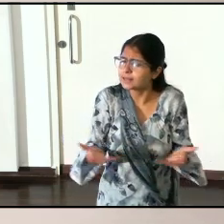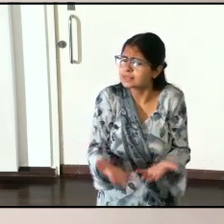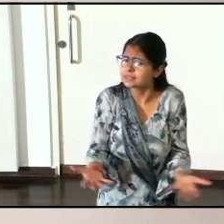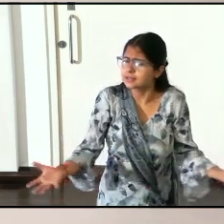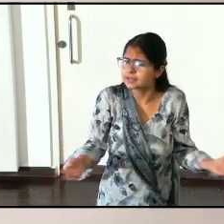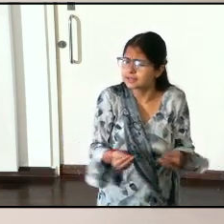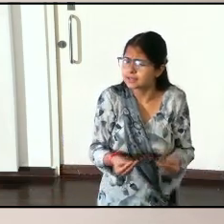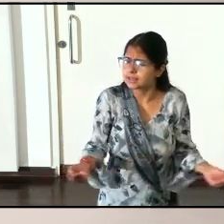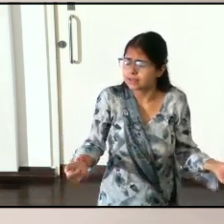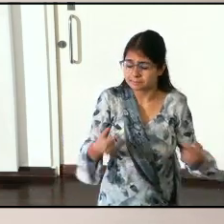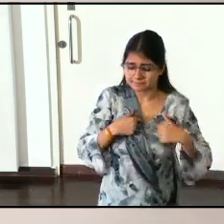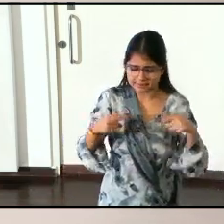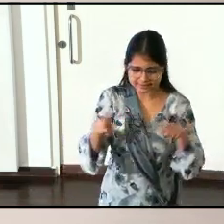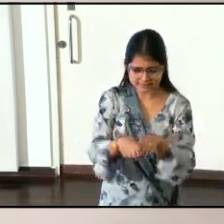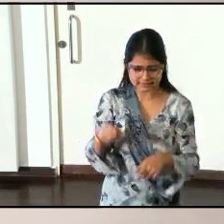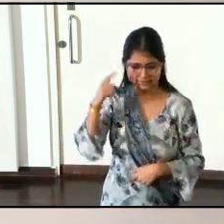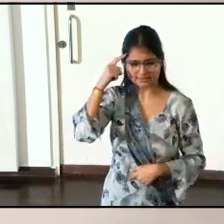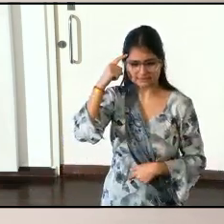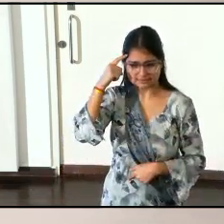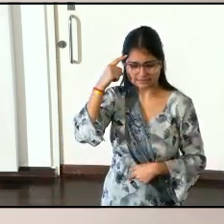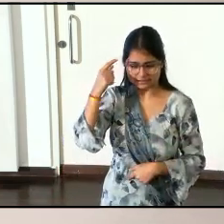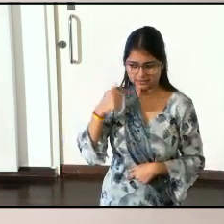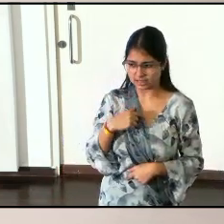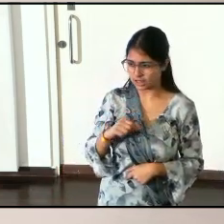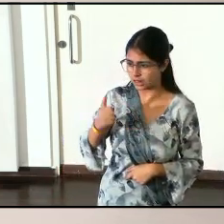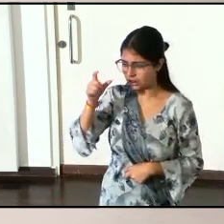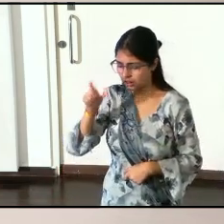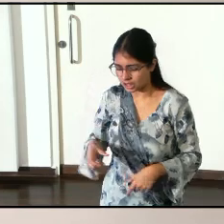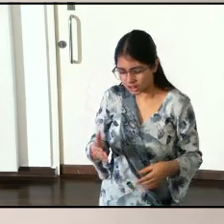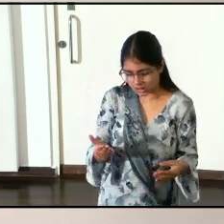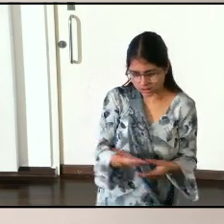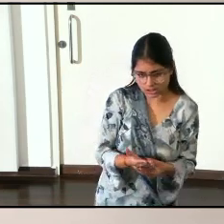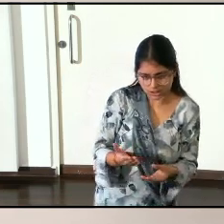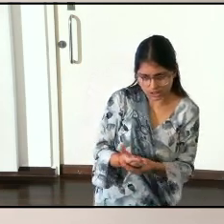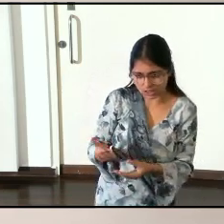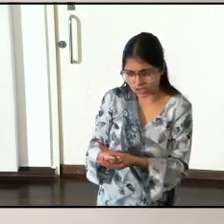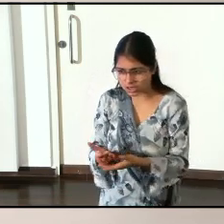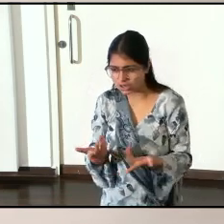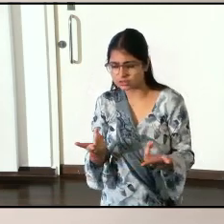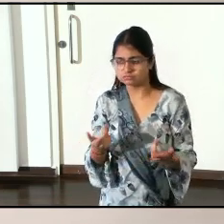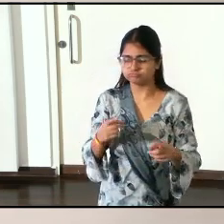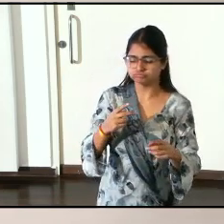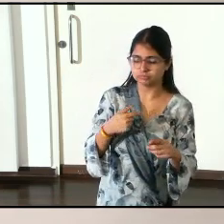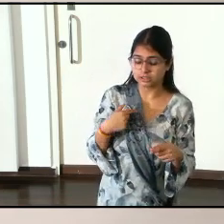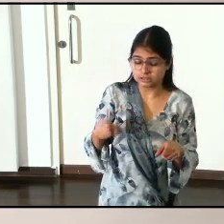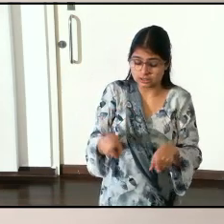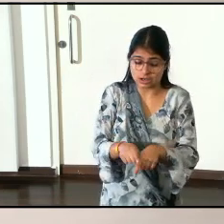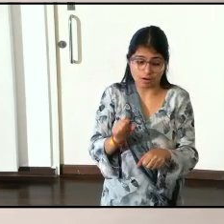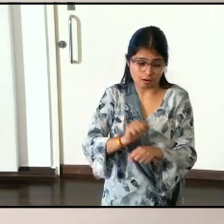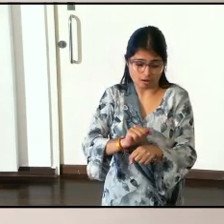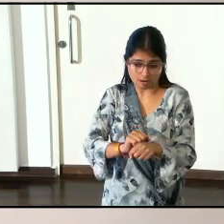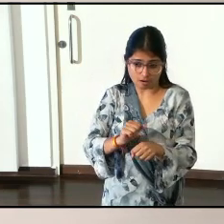that given that I do that other kind of documentation because of the kind of work that I'm doing,